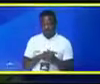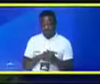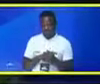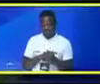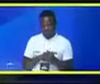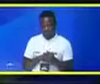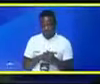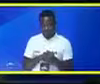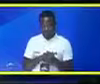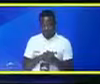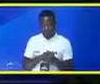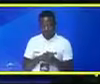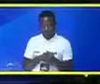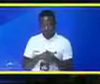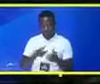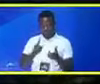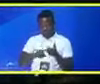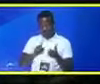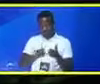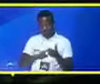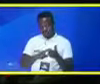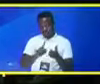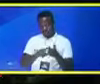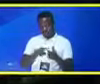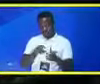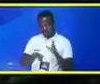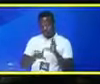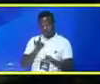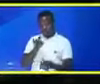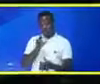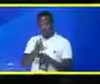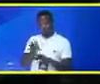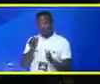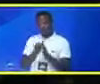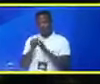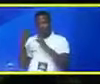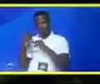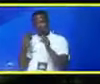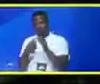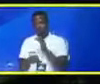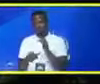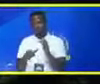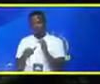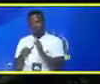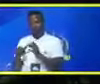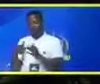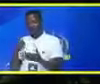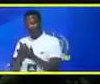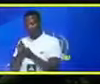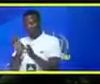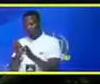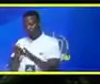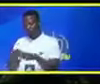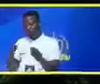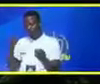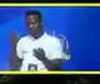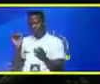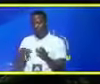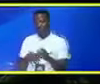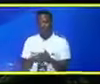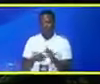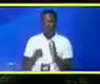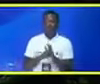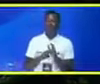The second spiritual force that is responsible for swinging closed doors open. Man of God, hear